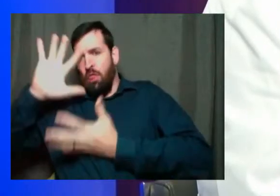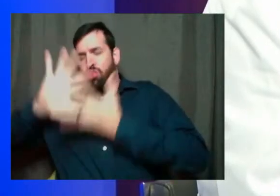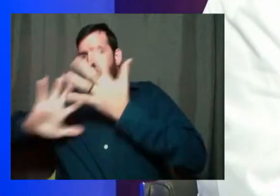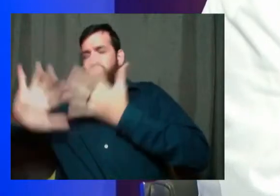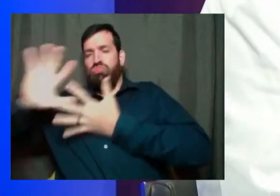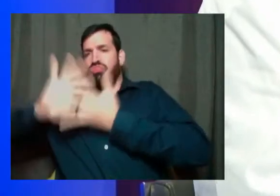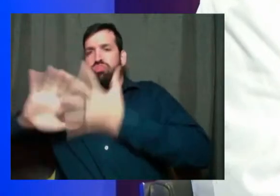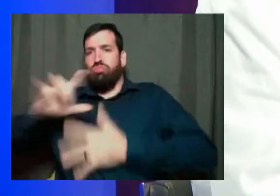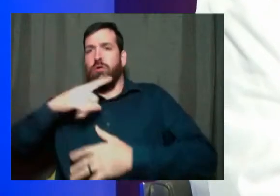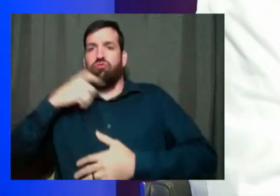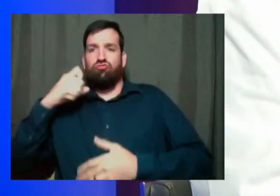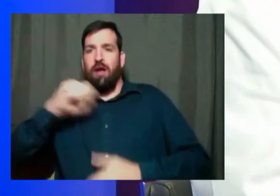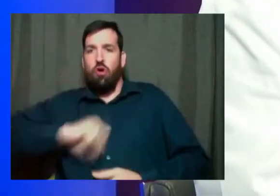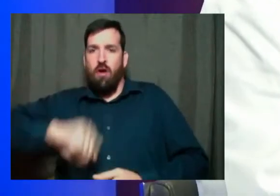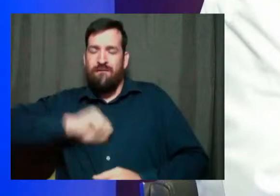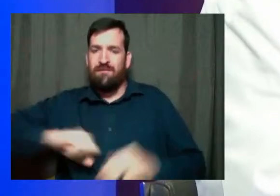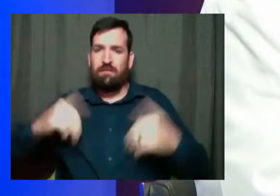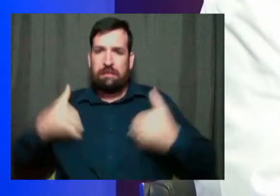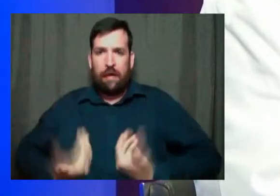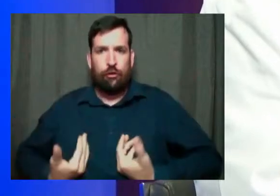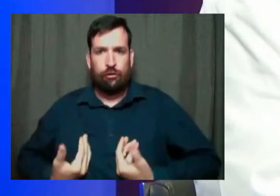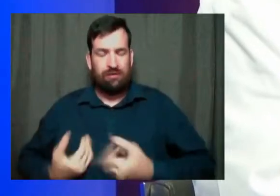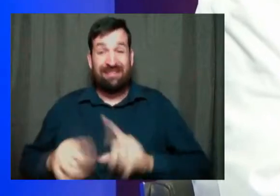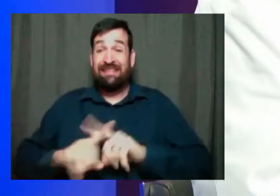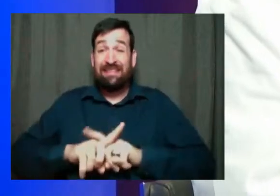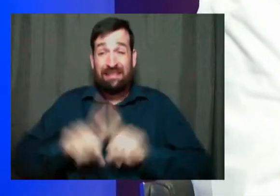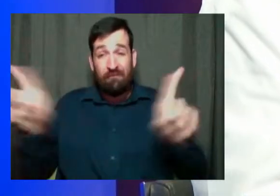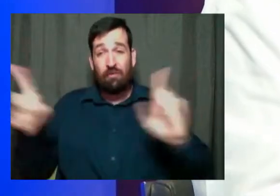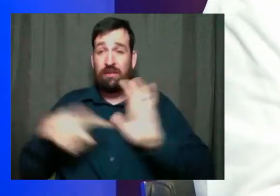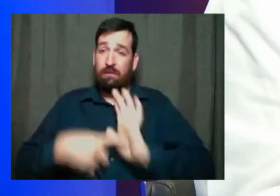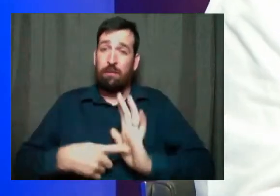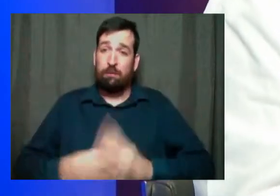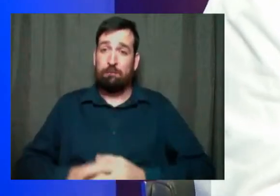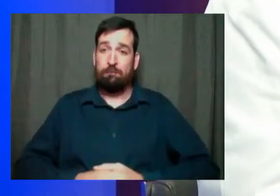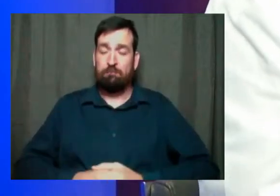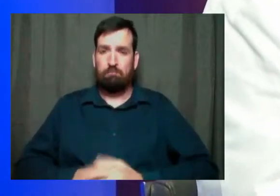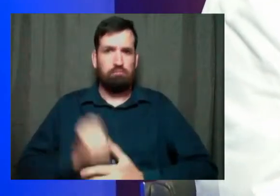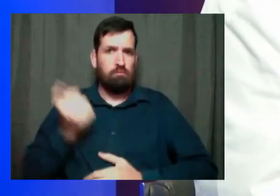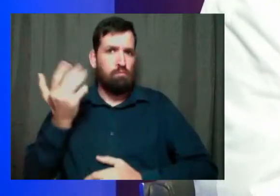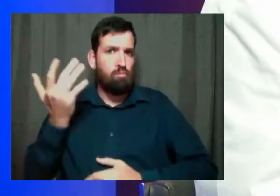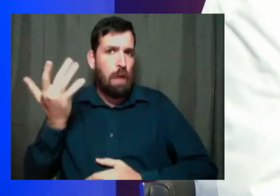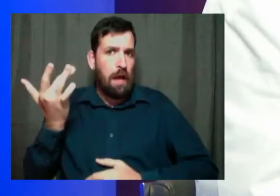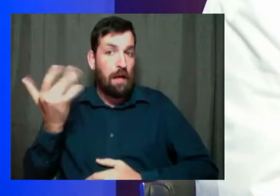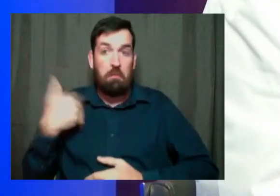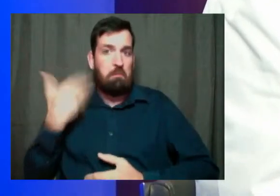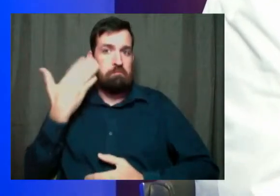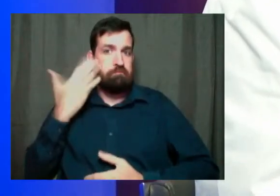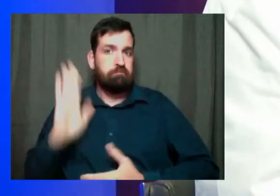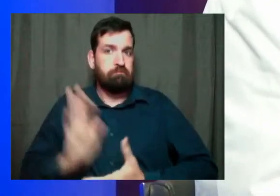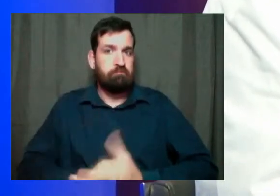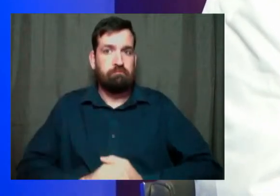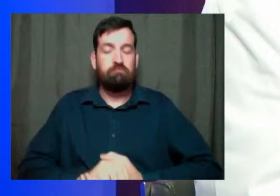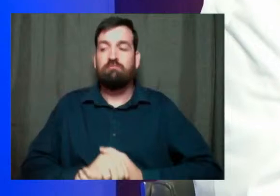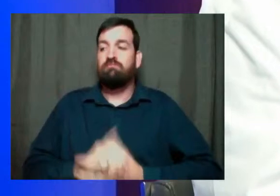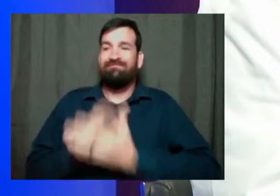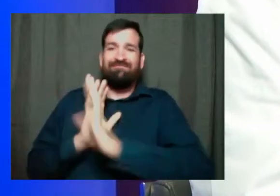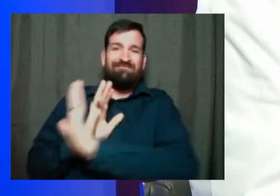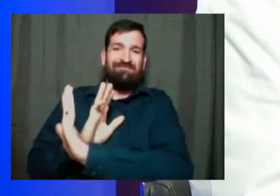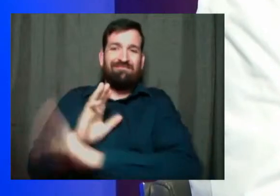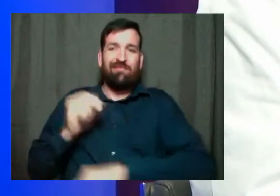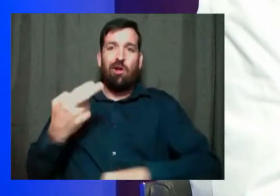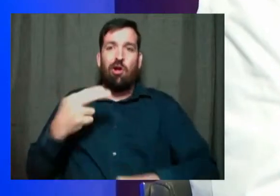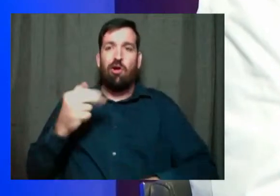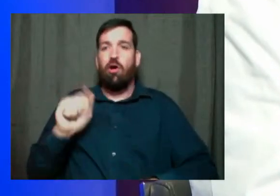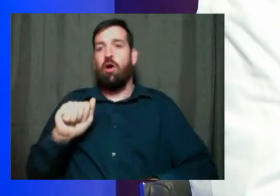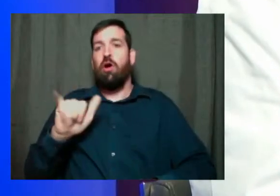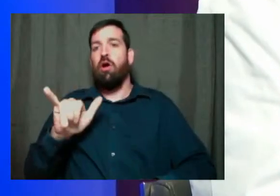and I'm tired. And so she said a very different symptom constellation. So don't know why that is. To Hawkeye's point, we don't know yet. It